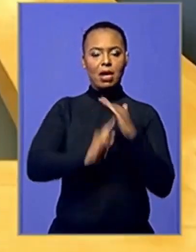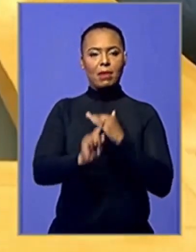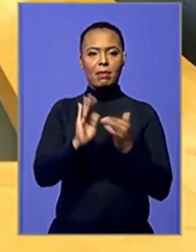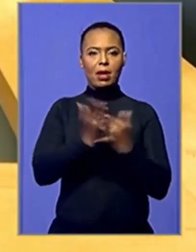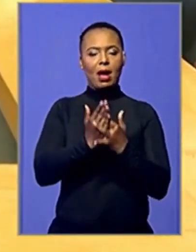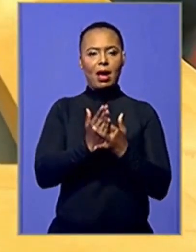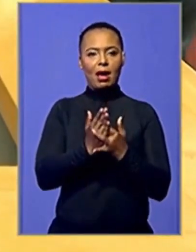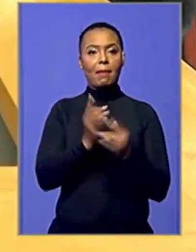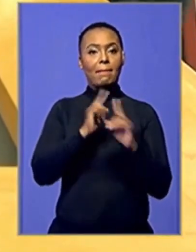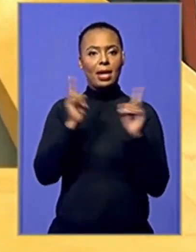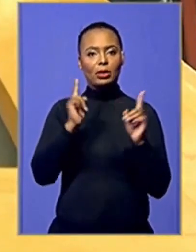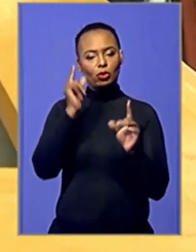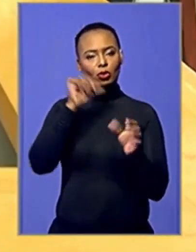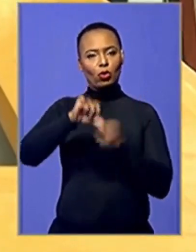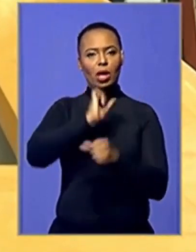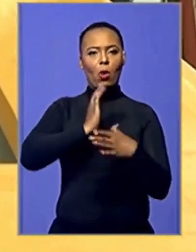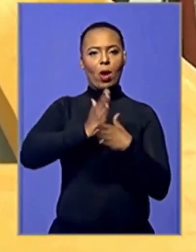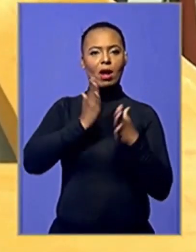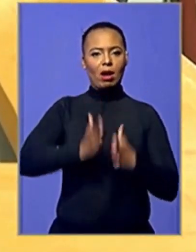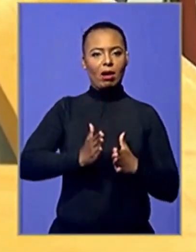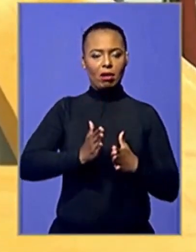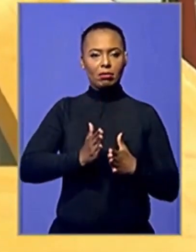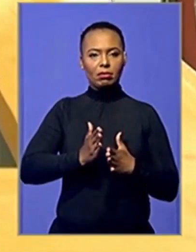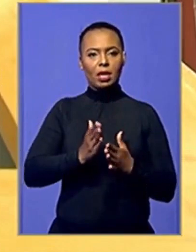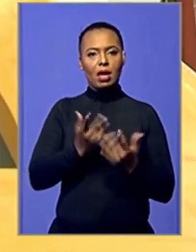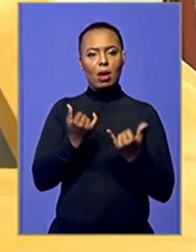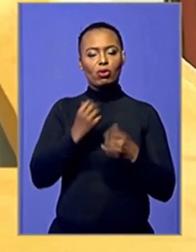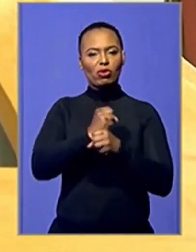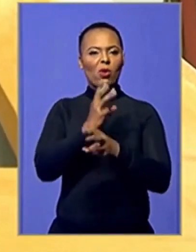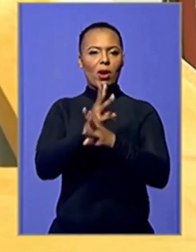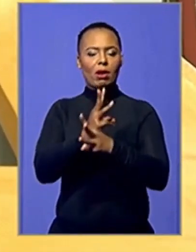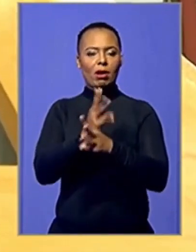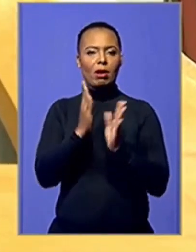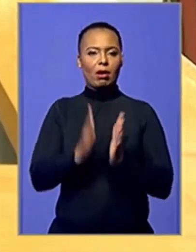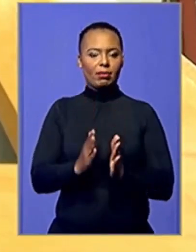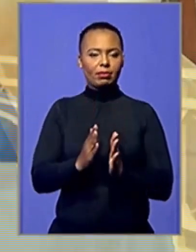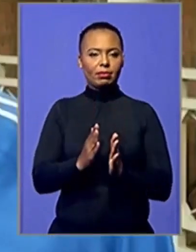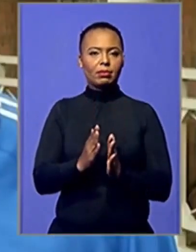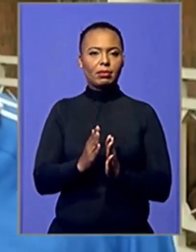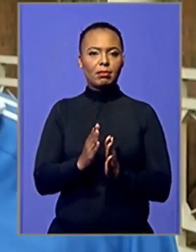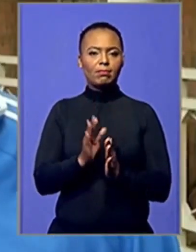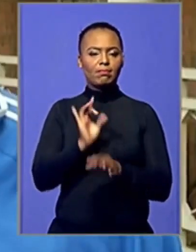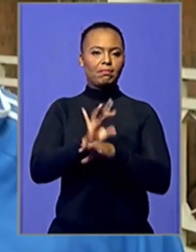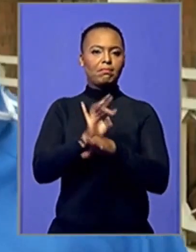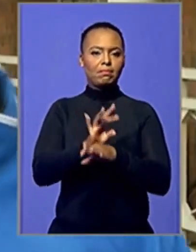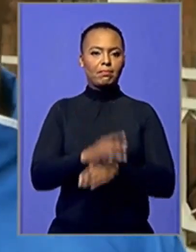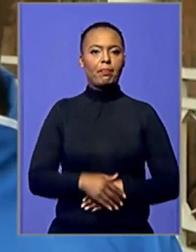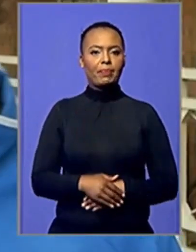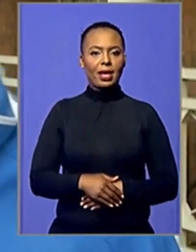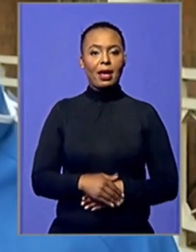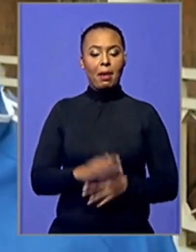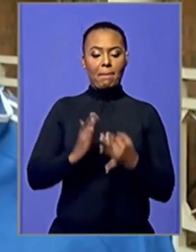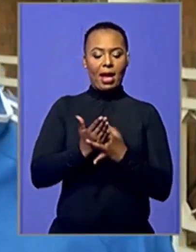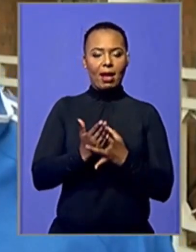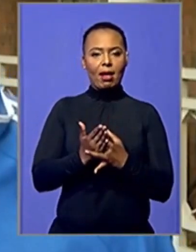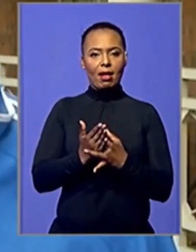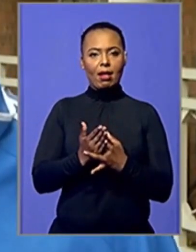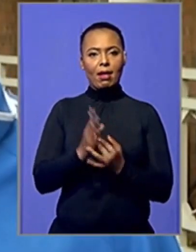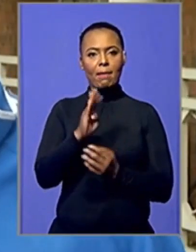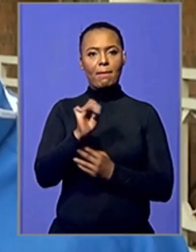worker. We thought maybe that the court will take that one of Thursday for their bail application so that we can move, even us as a